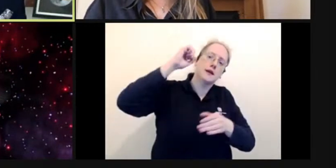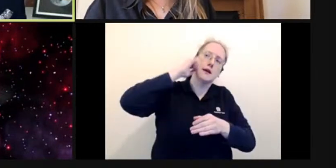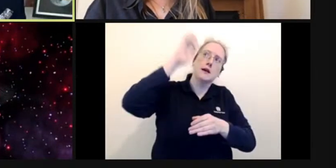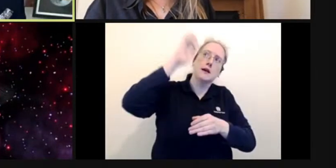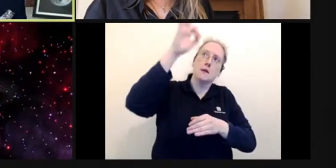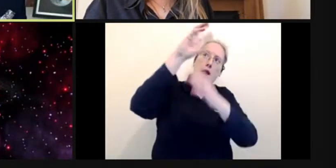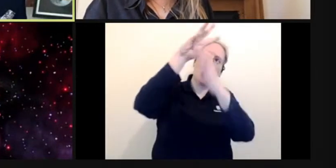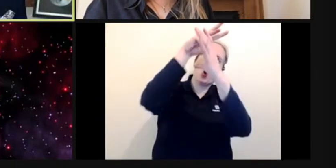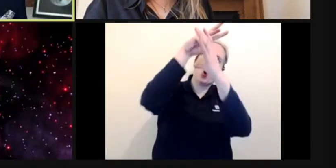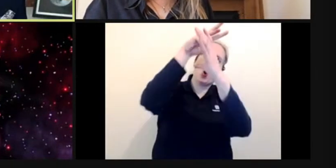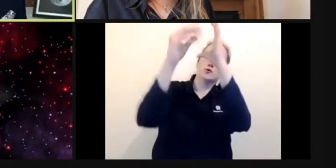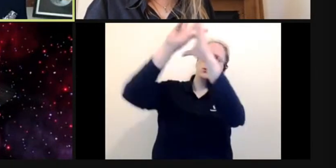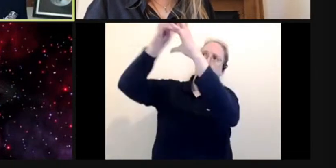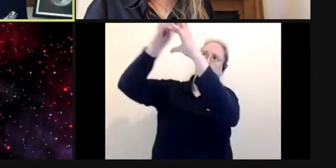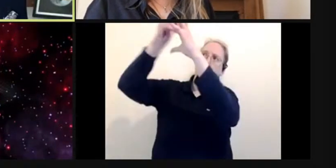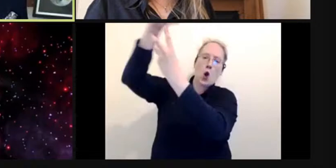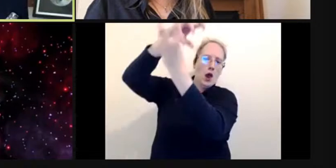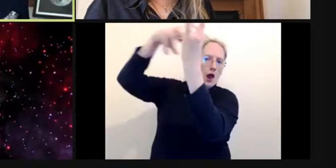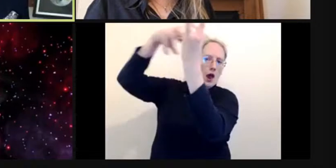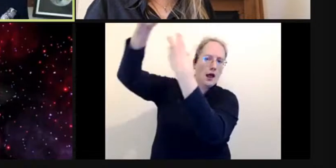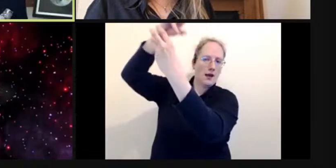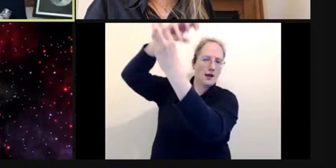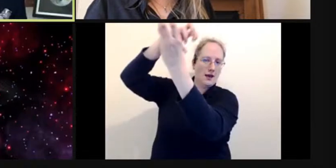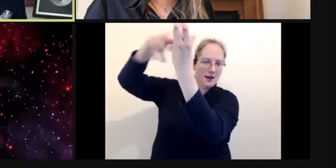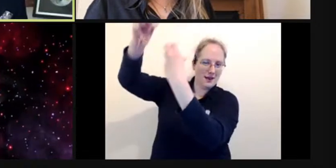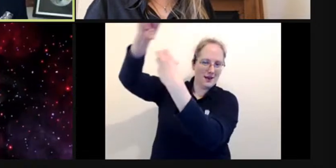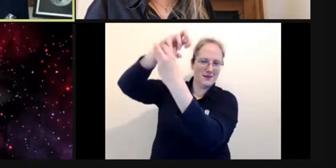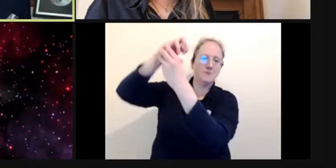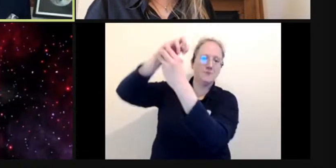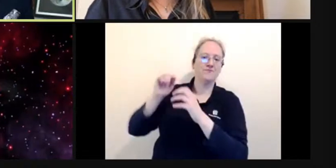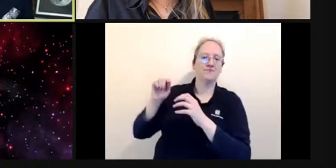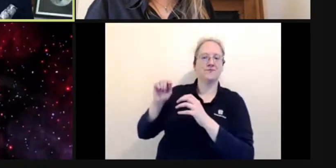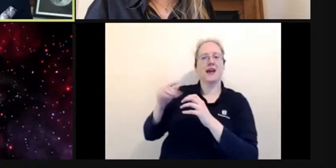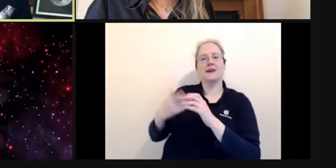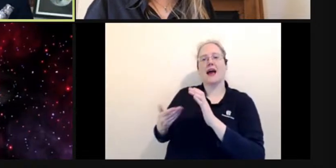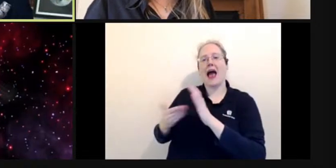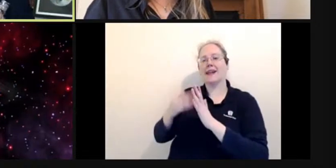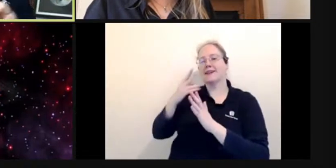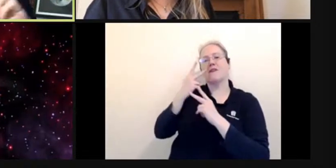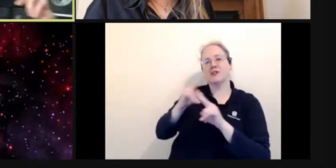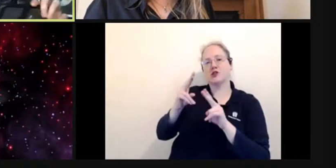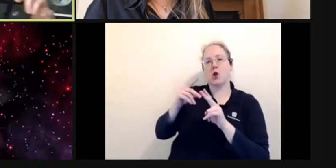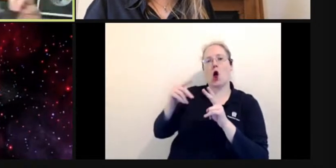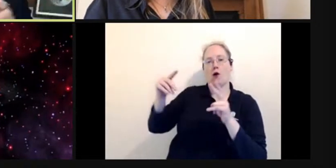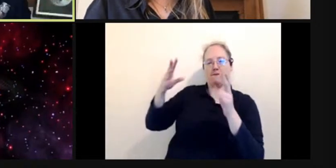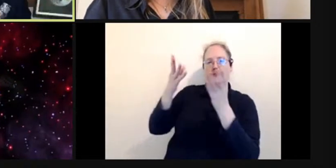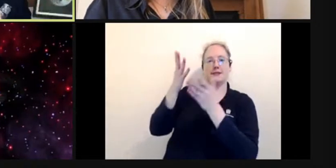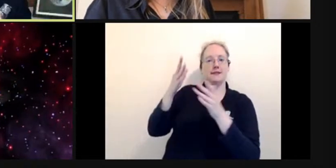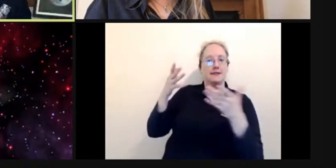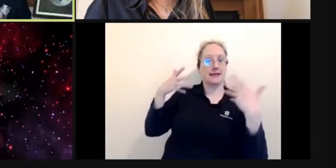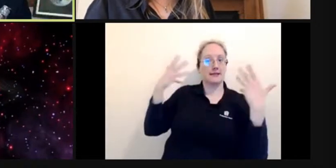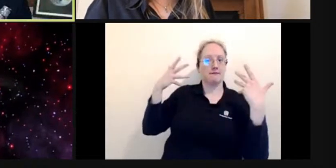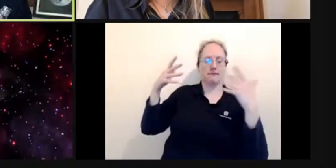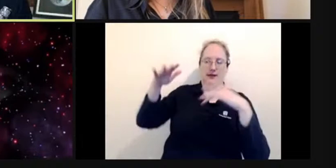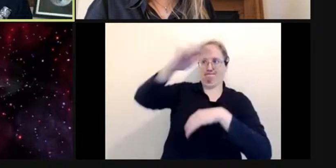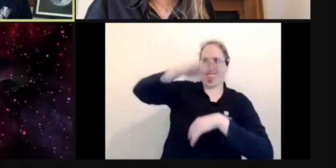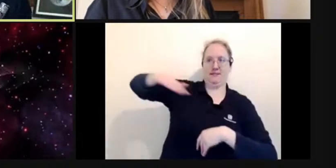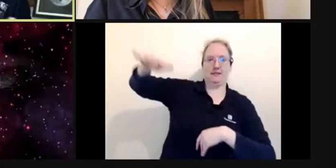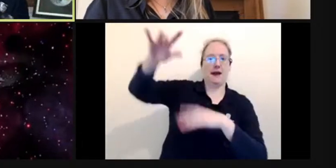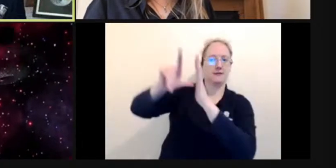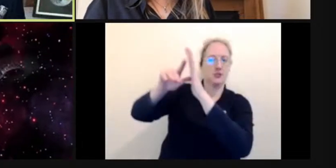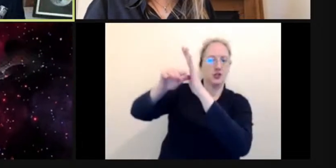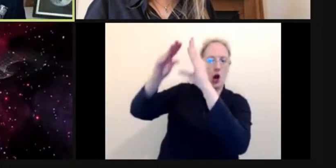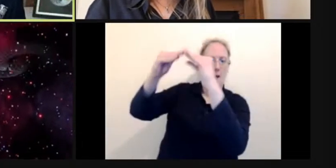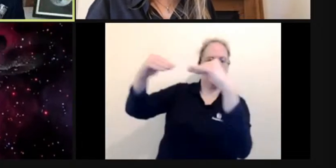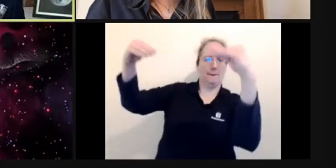this beautiful image of the swirling of space-time itself. That is what's stretching and straining the